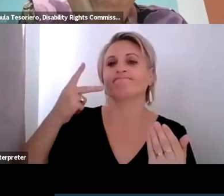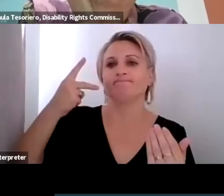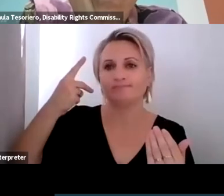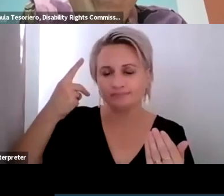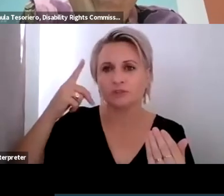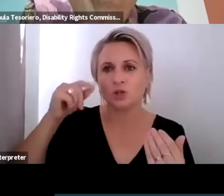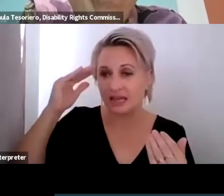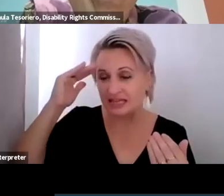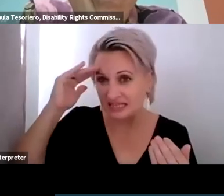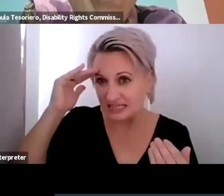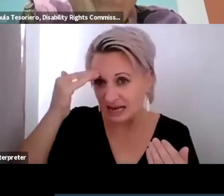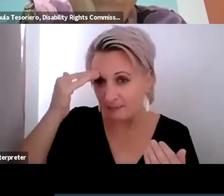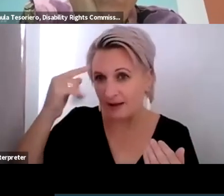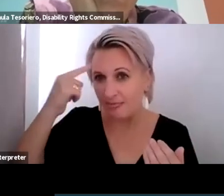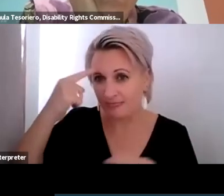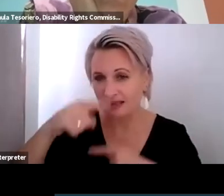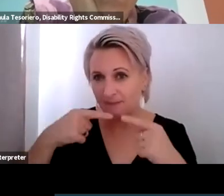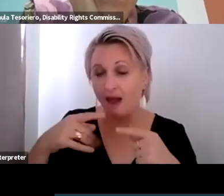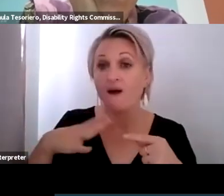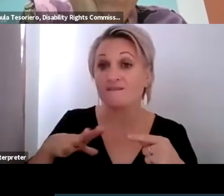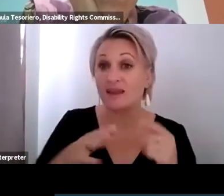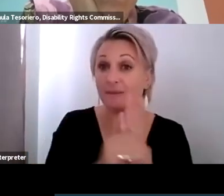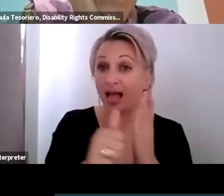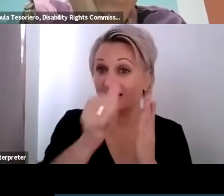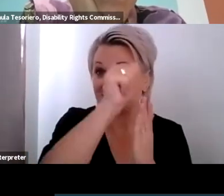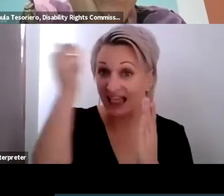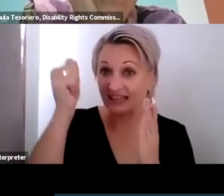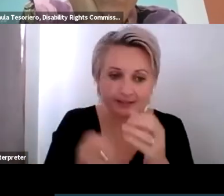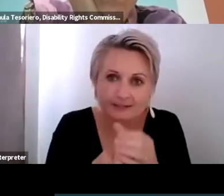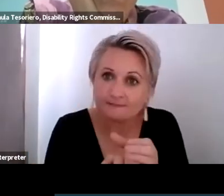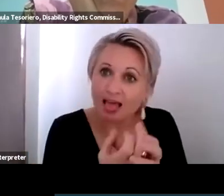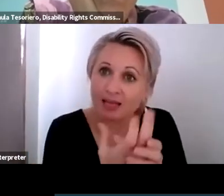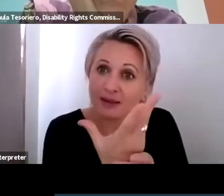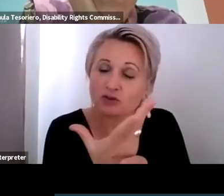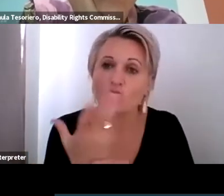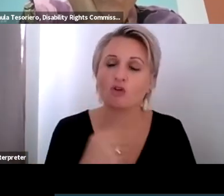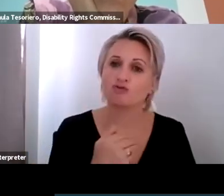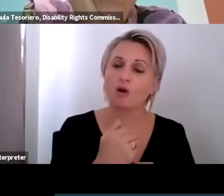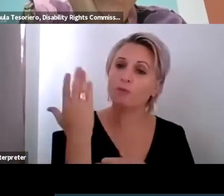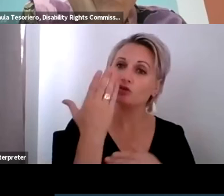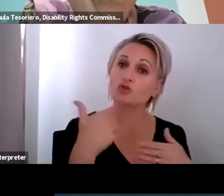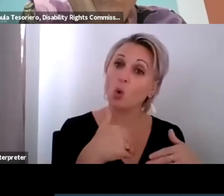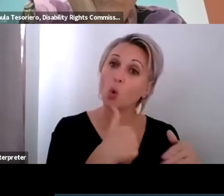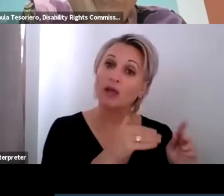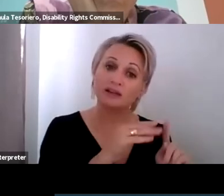of female talent, right from the latter years of school through to the point